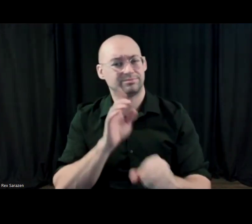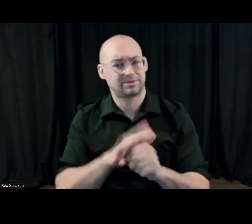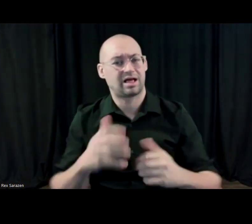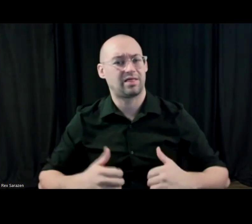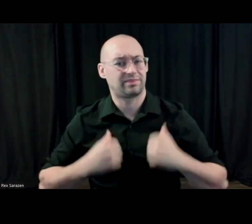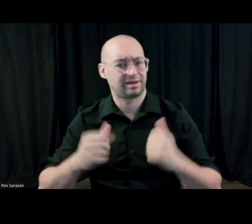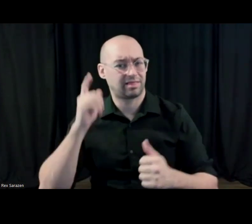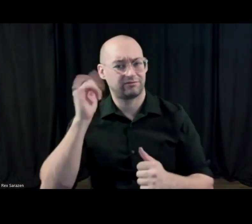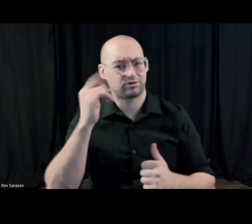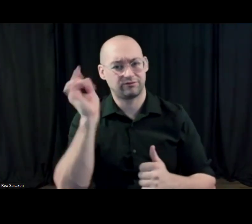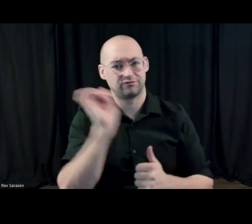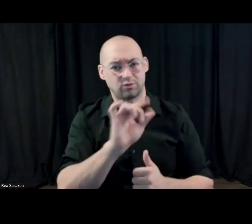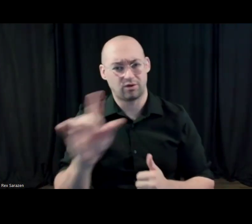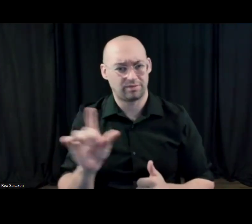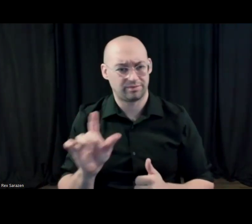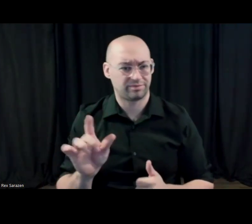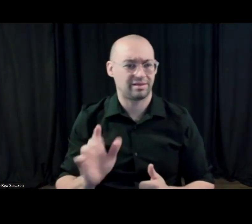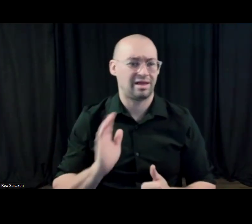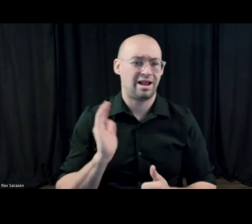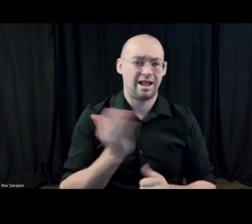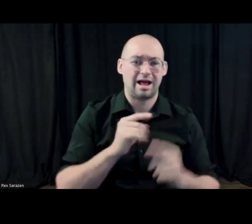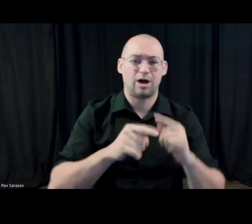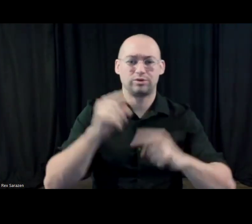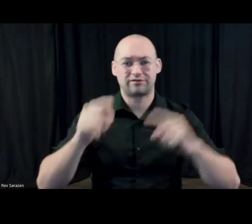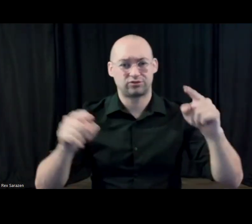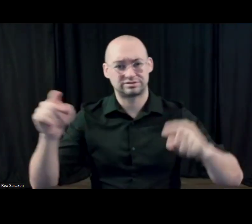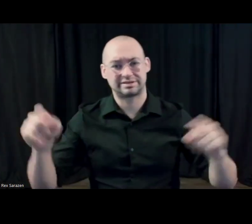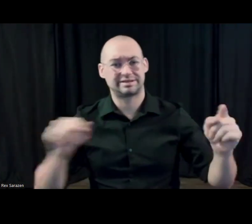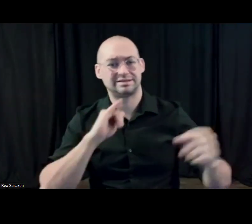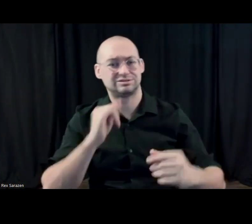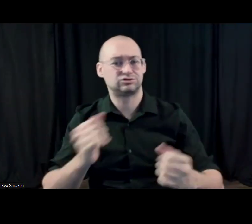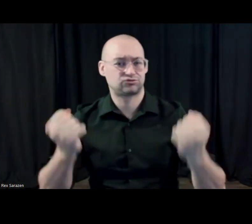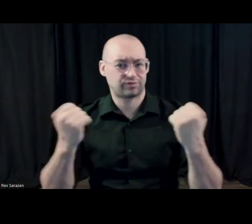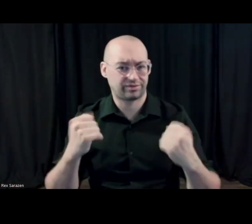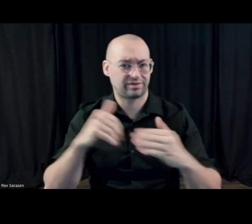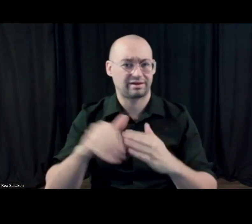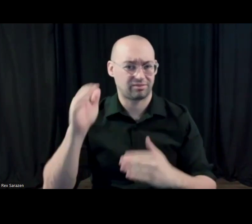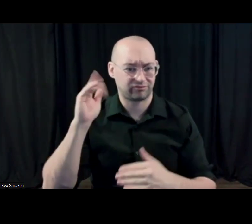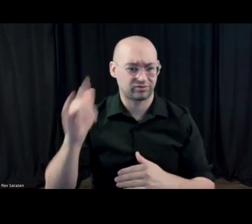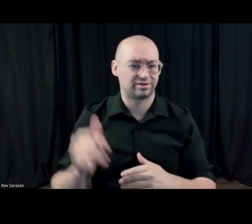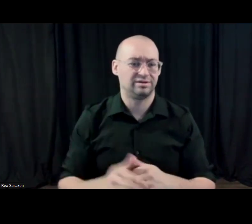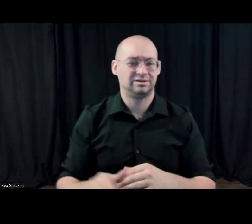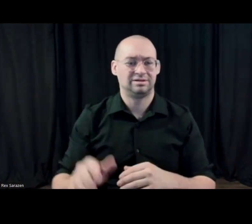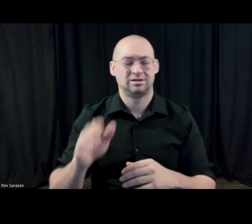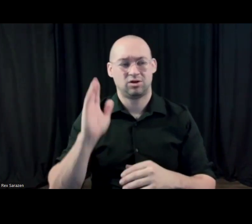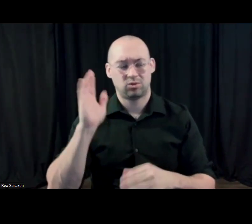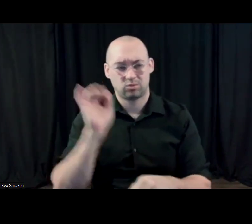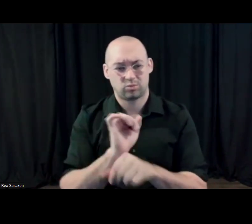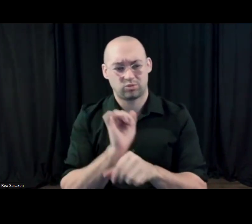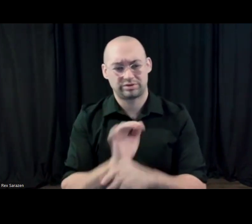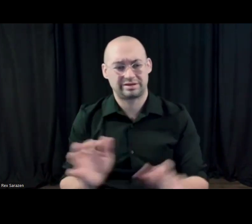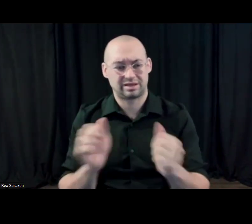Our diversity is our strength as Californians. We will absolutely continue to work together, firm in our